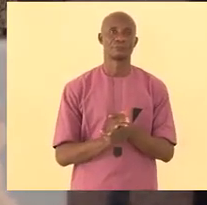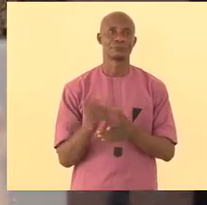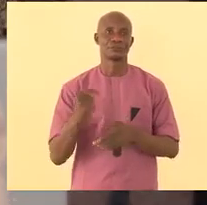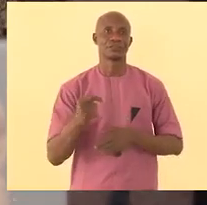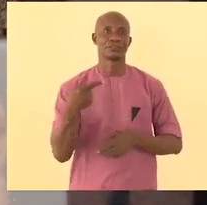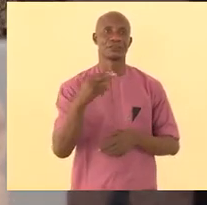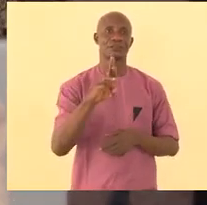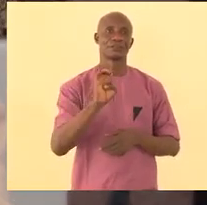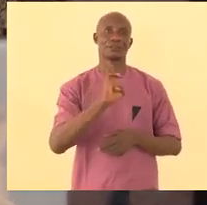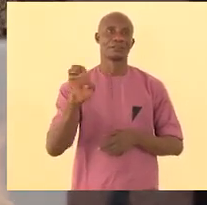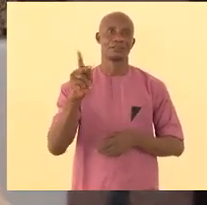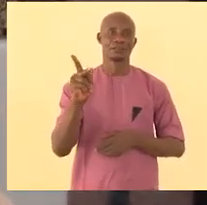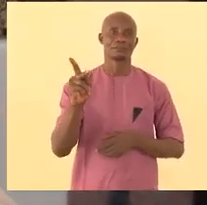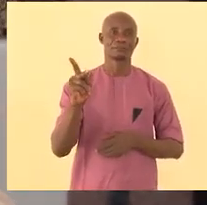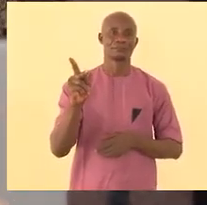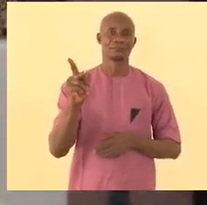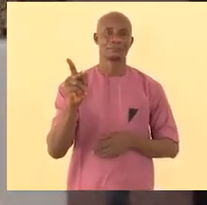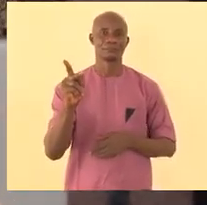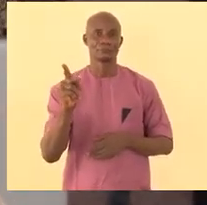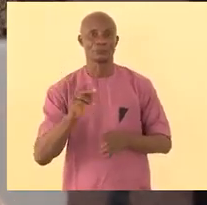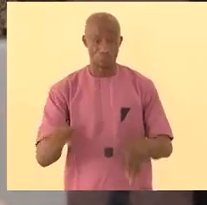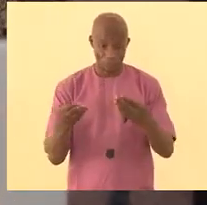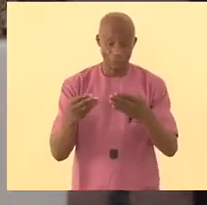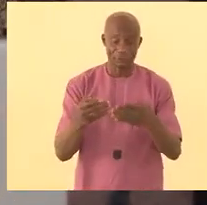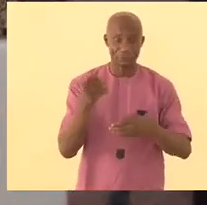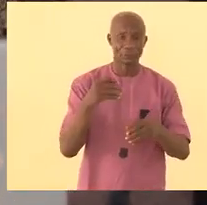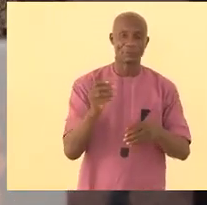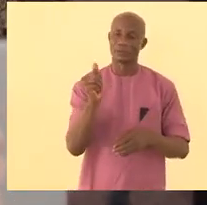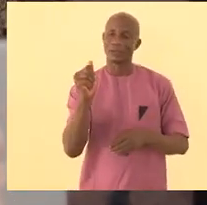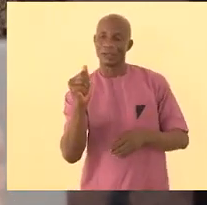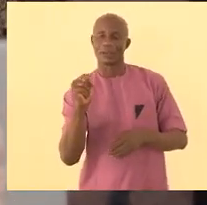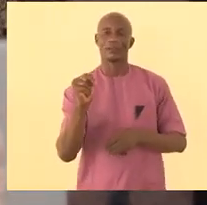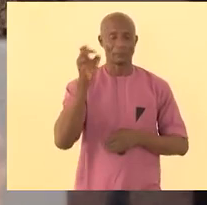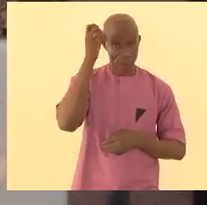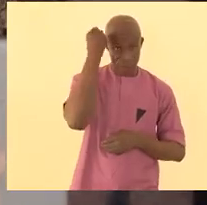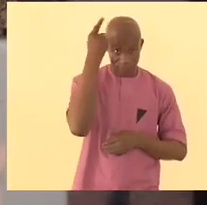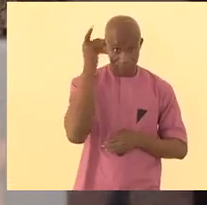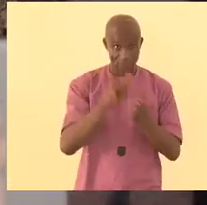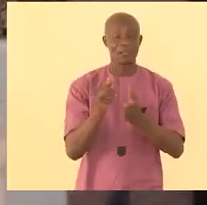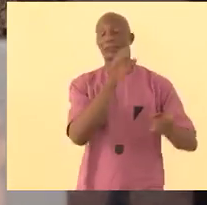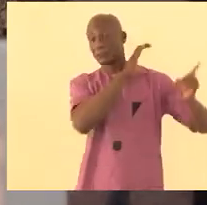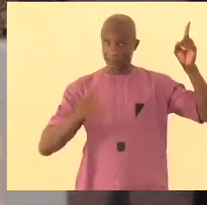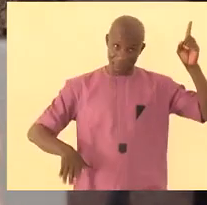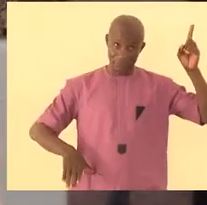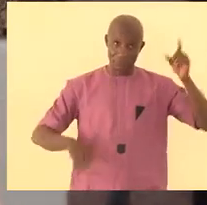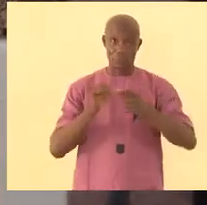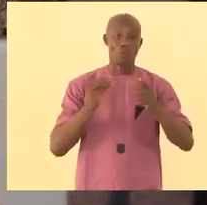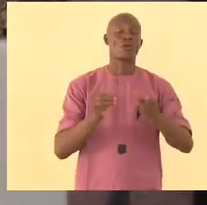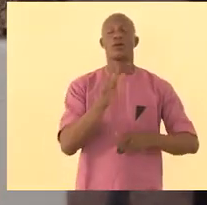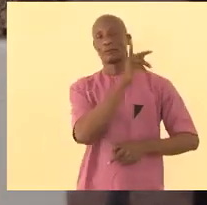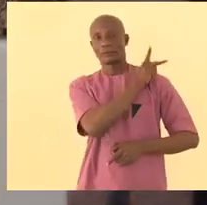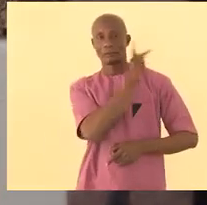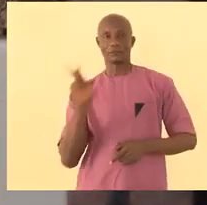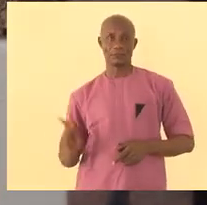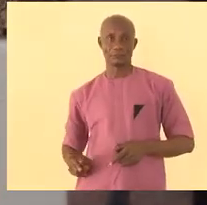The Greek text of the Bible usually would give an understanding that Christ or